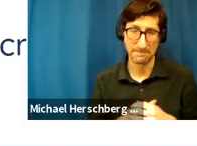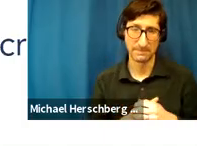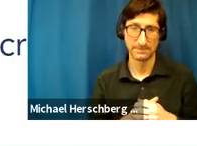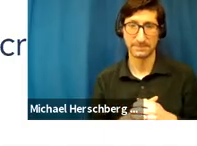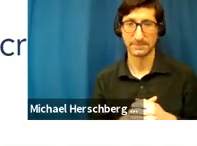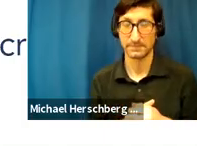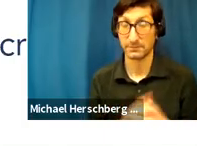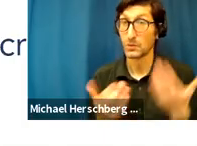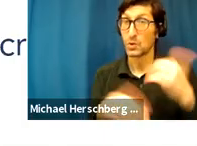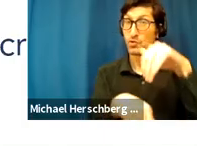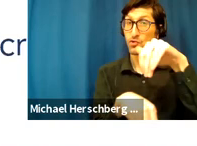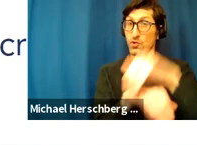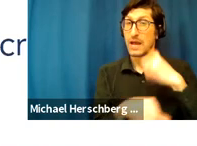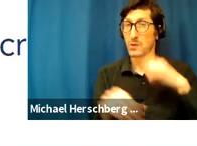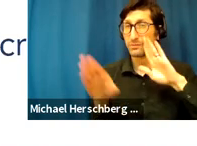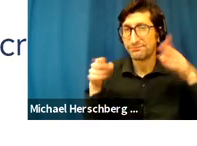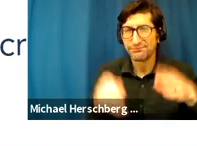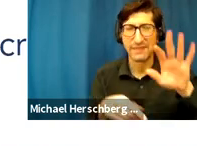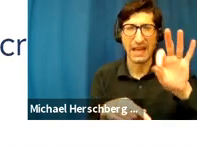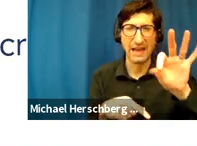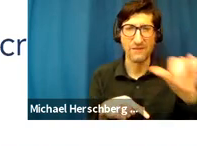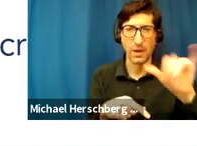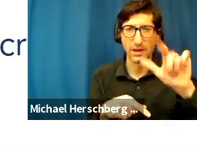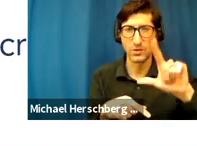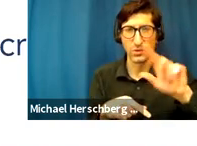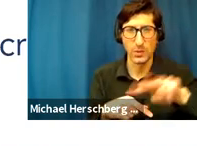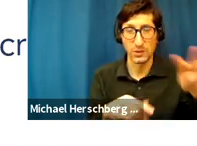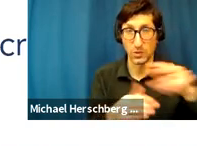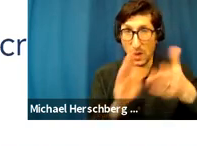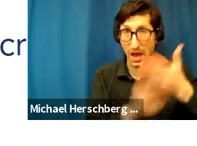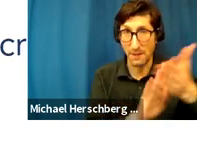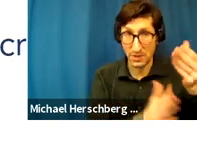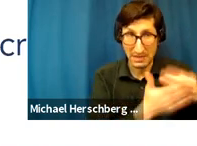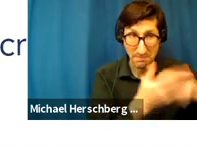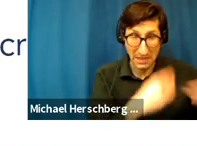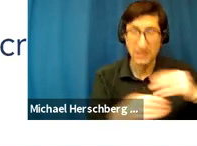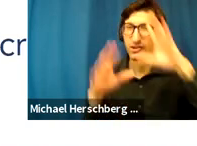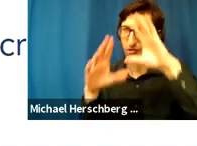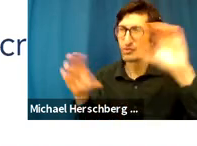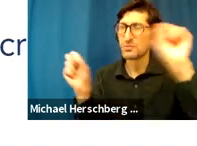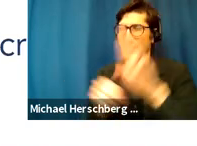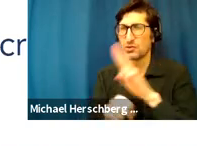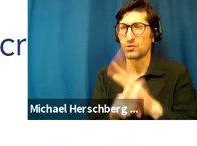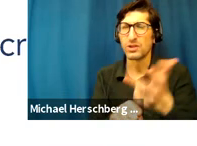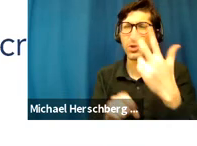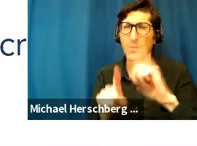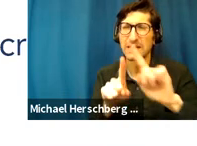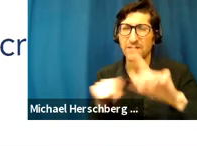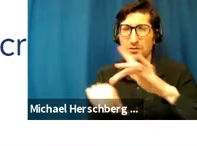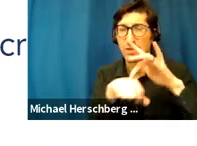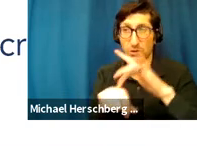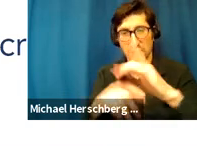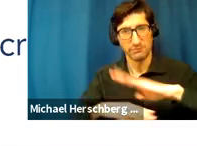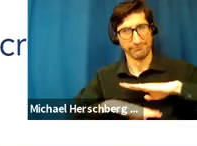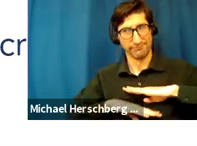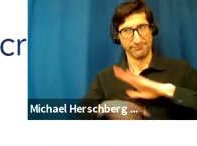While tonight's focus is on the FY22 operating budget, the superintendent is leveraging three financial resources to fulfill her